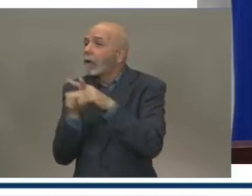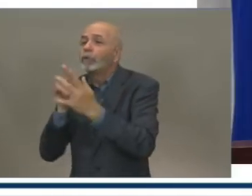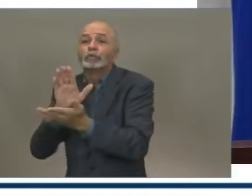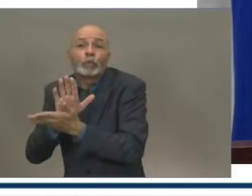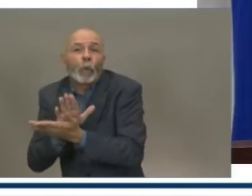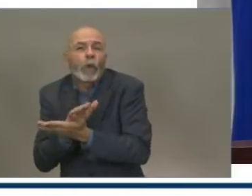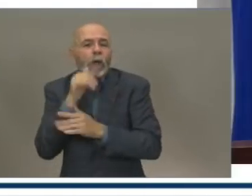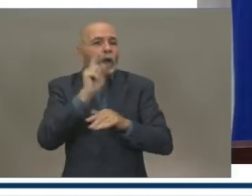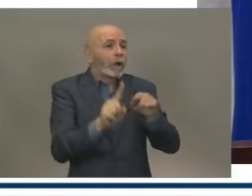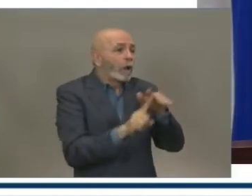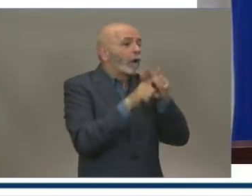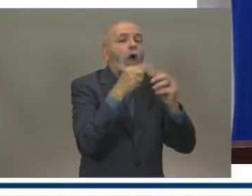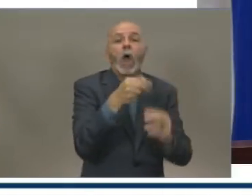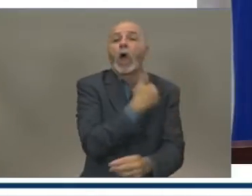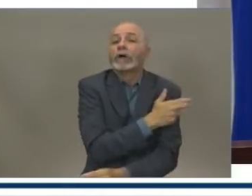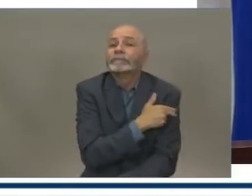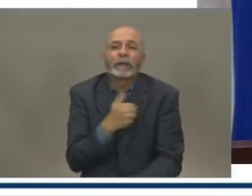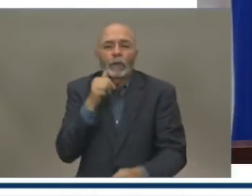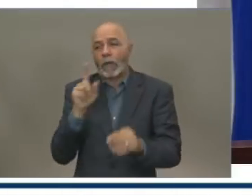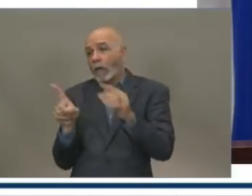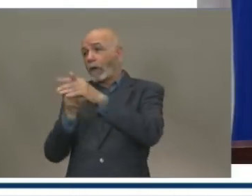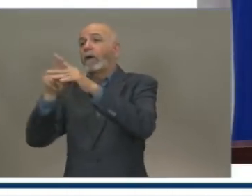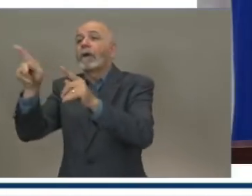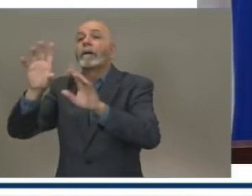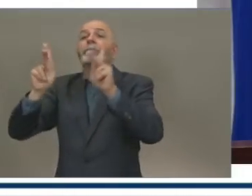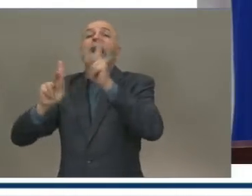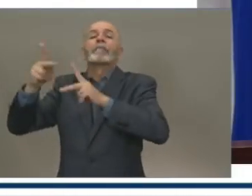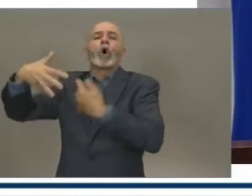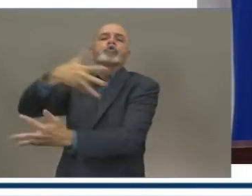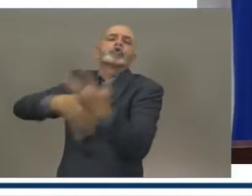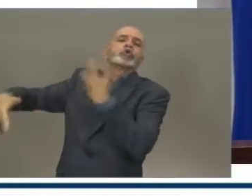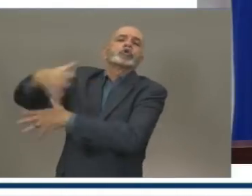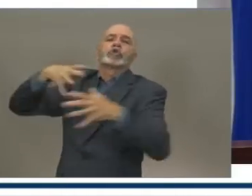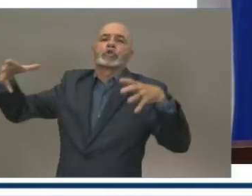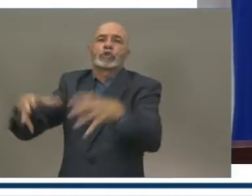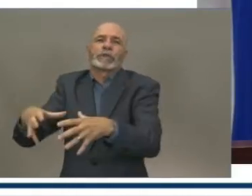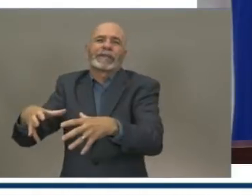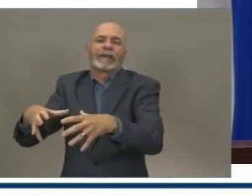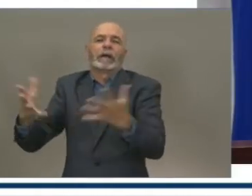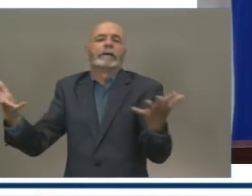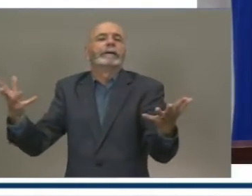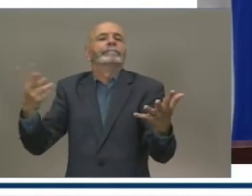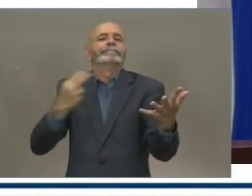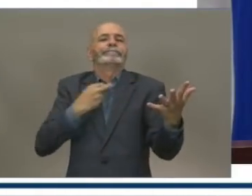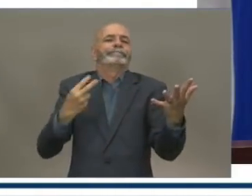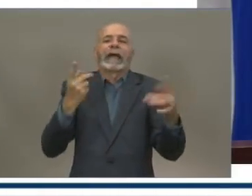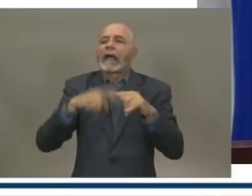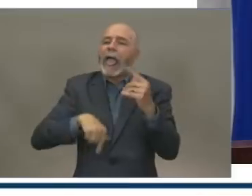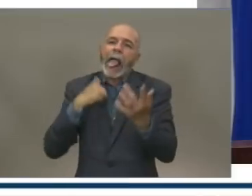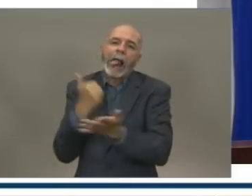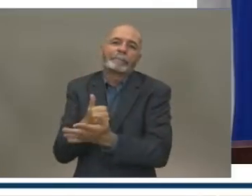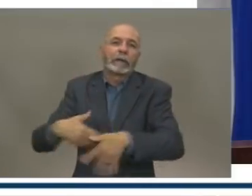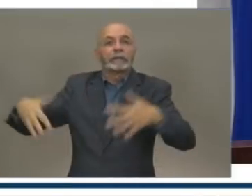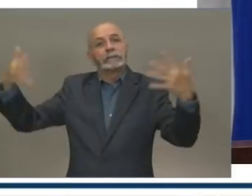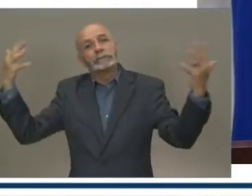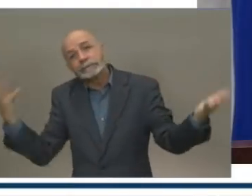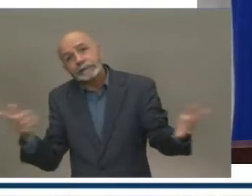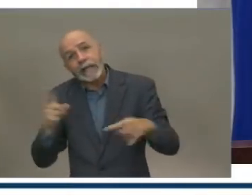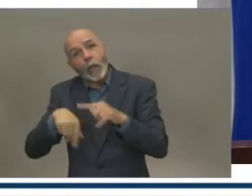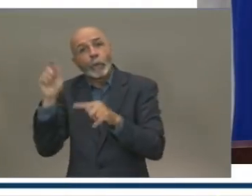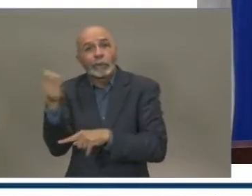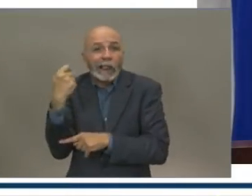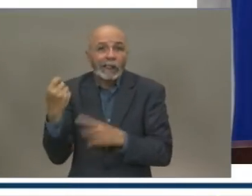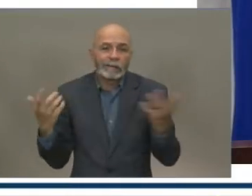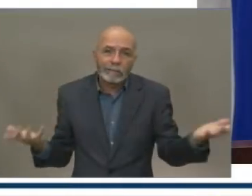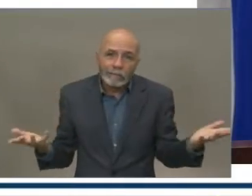group settings. It's unavoidable. If COVID is in our communities, it is going to get into these settings. The outbreak